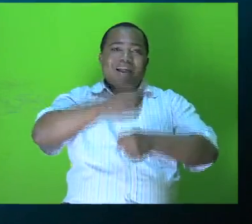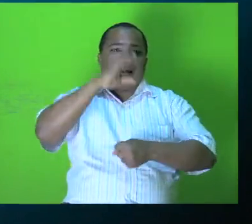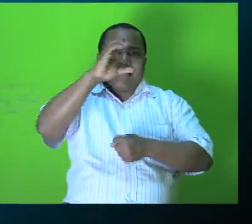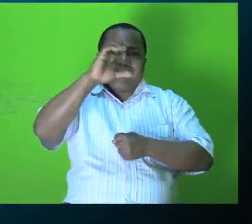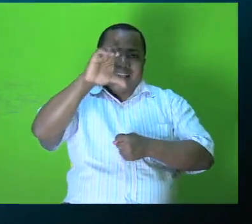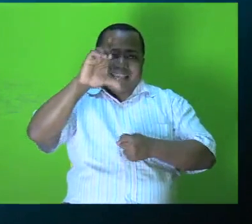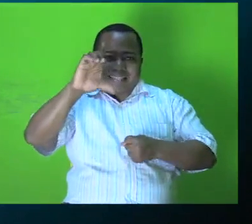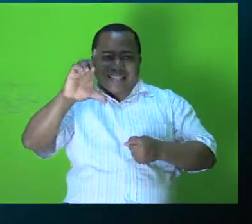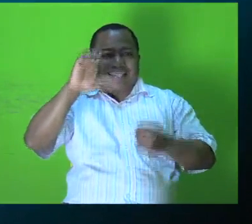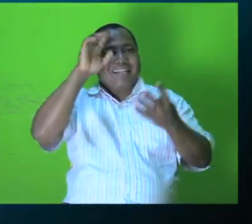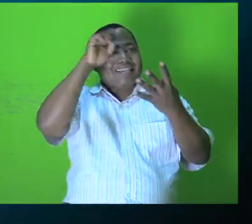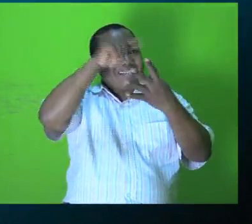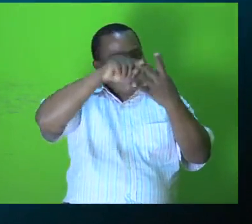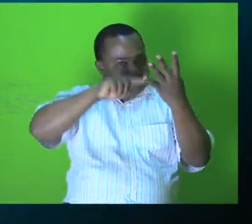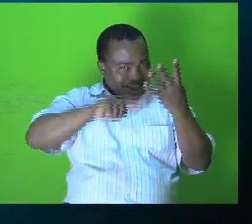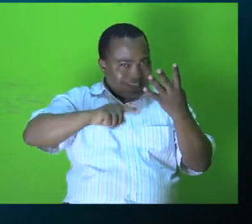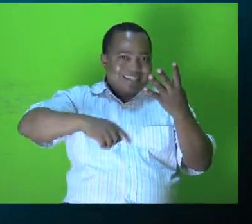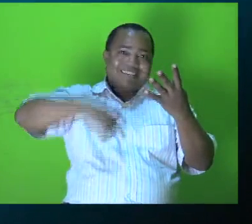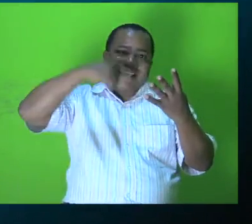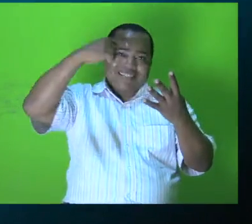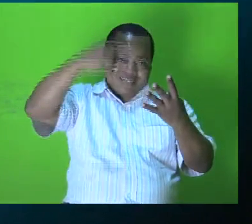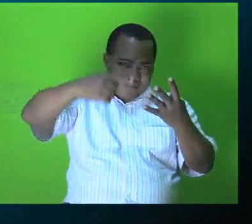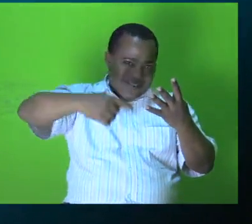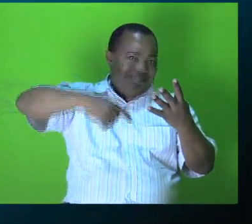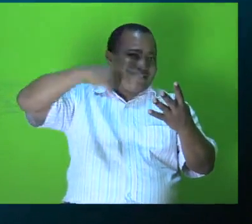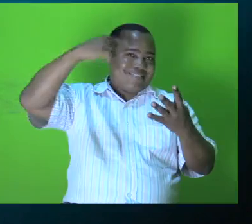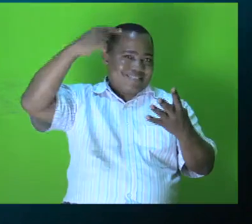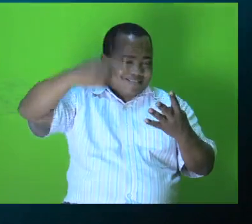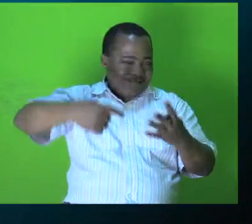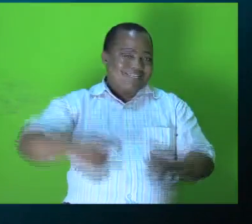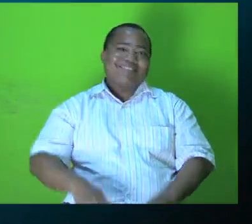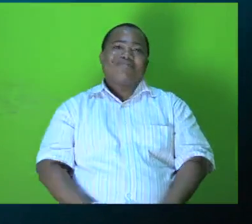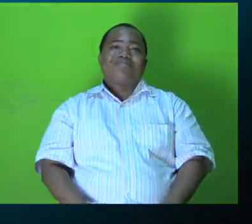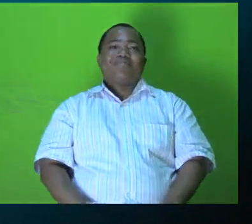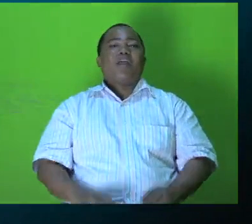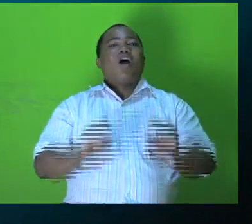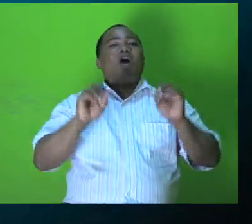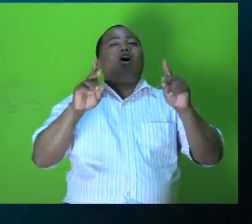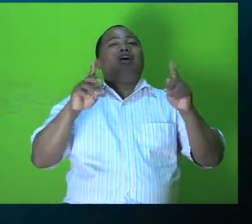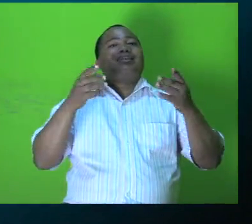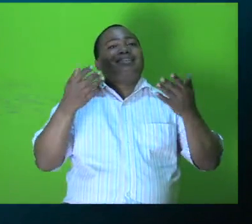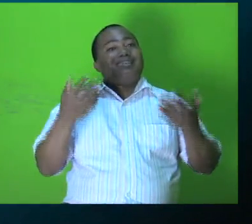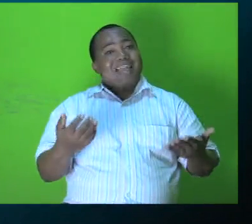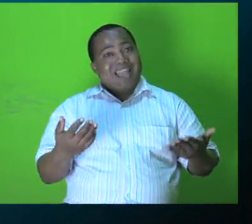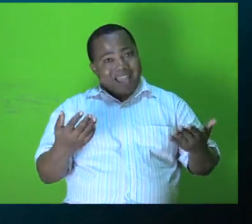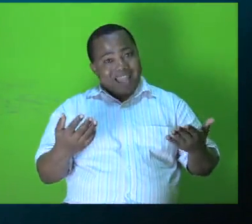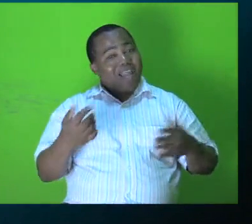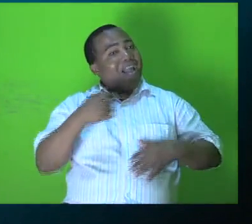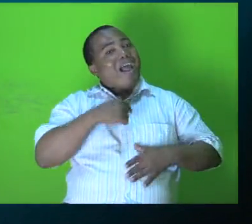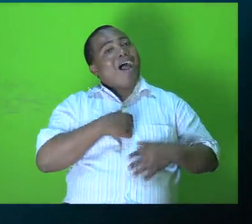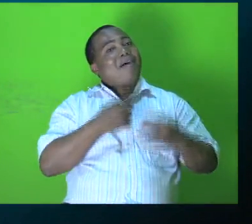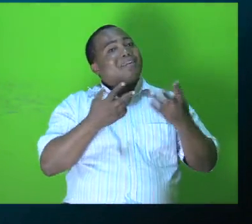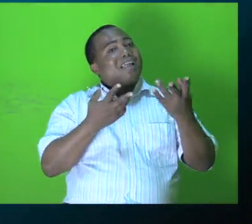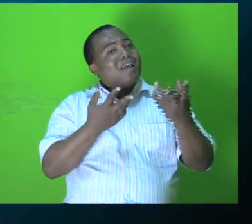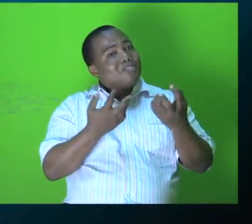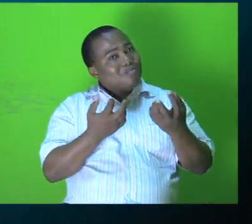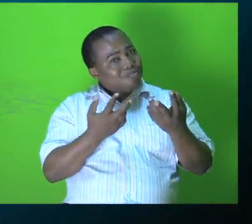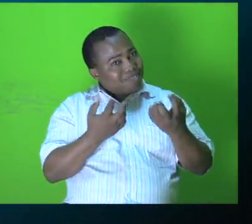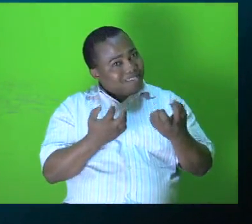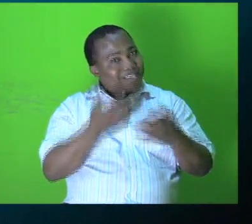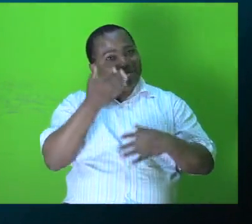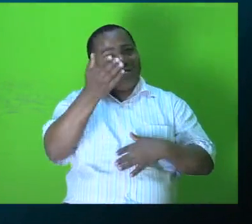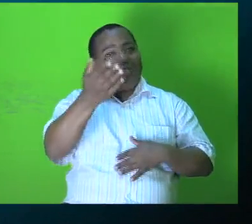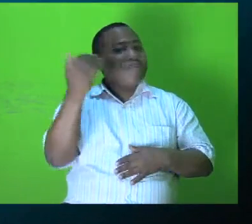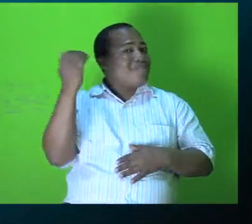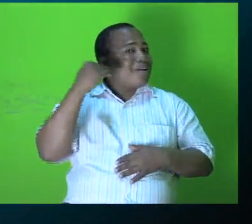cells. And so on and so on. So now I'm waiting for the meaning